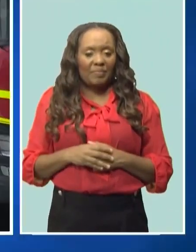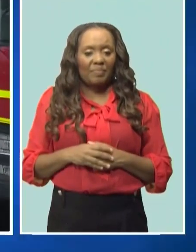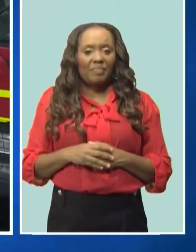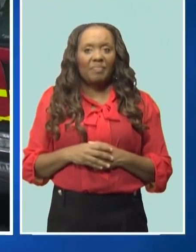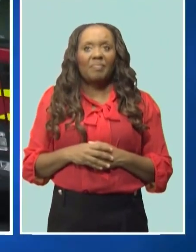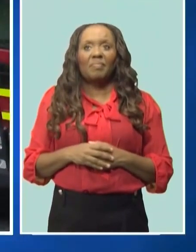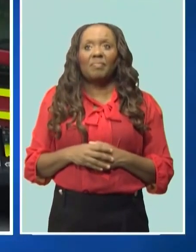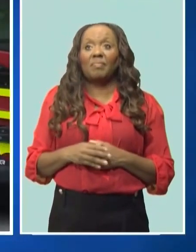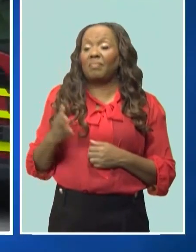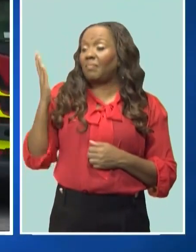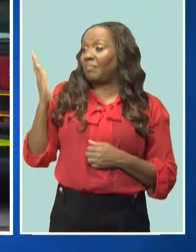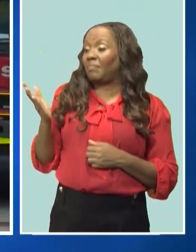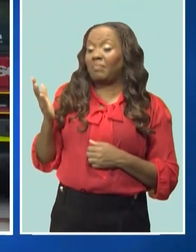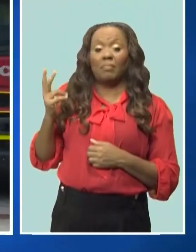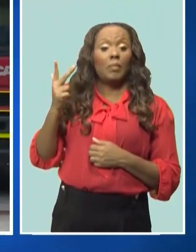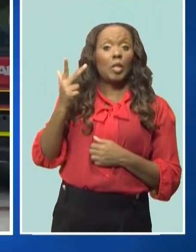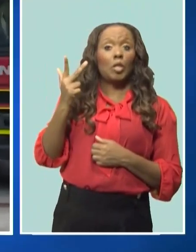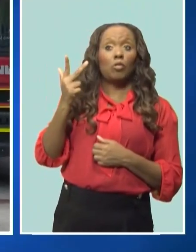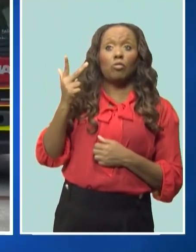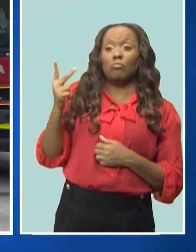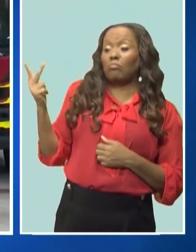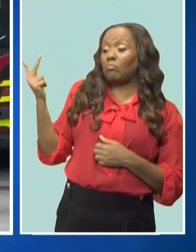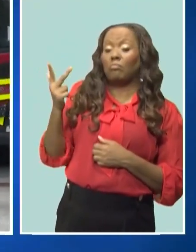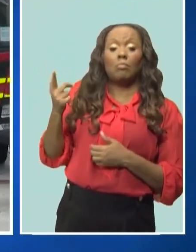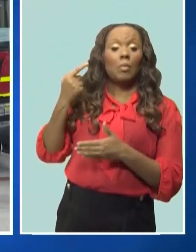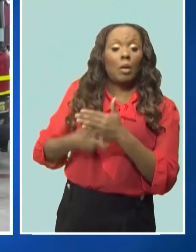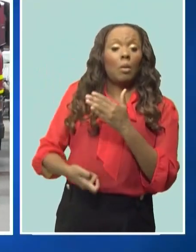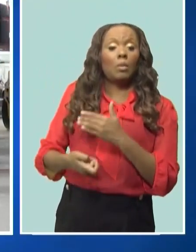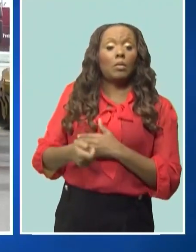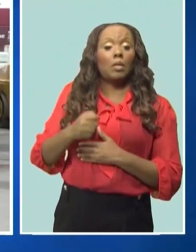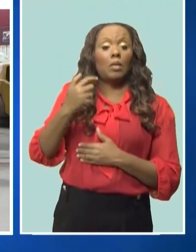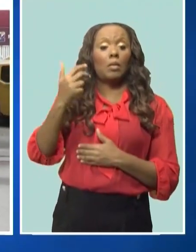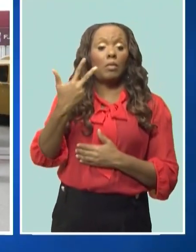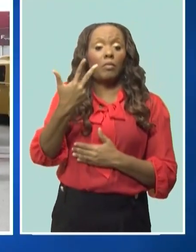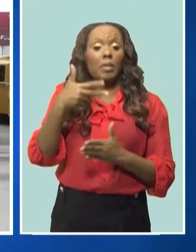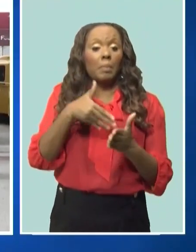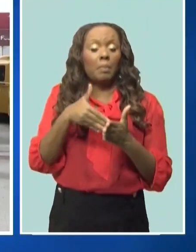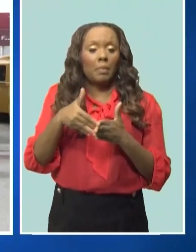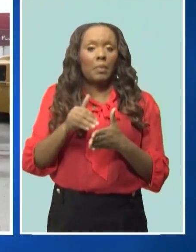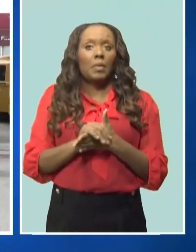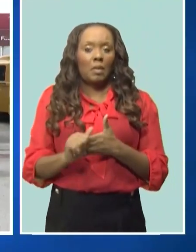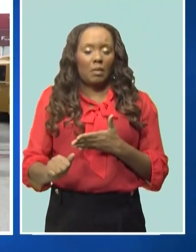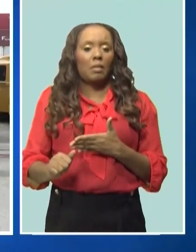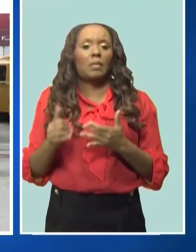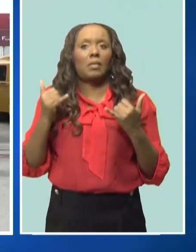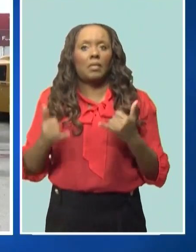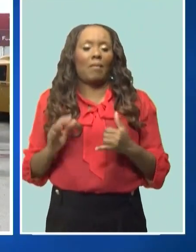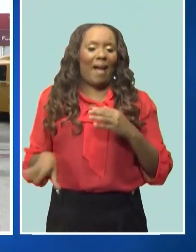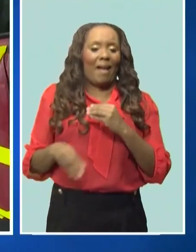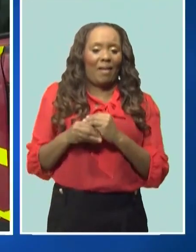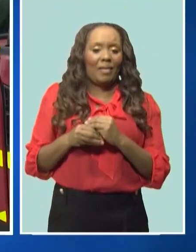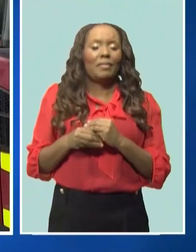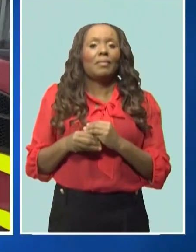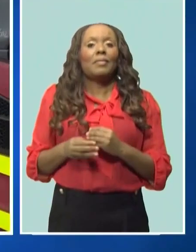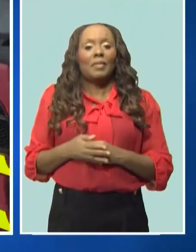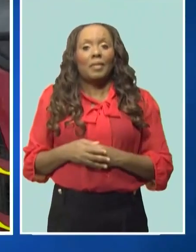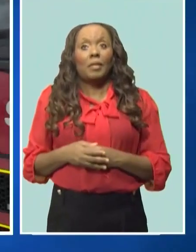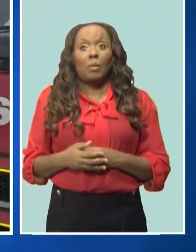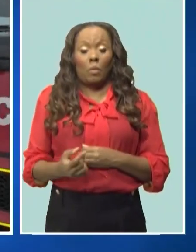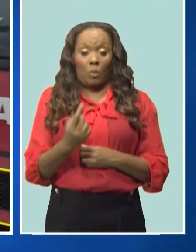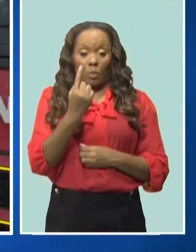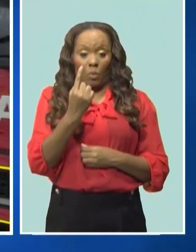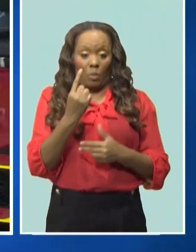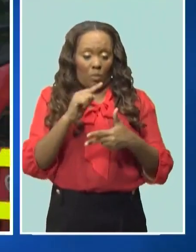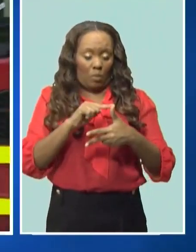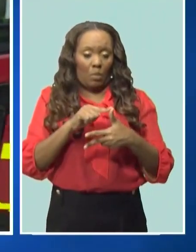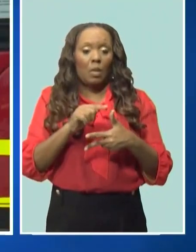These 3 new tenders, priced at $3 million, are now part of Barbados Fire Service's fleet. One of them will be assigned